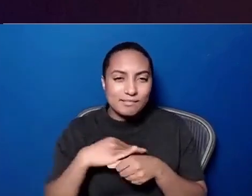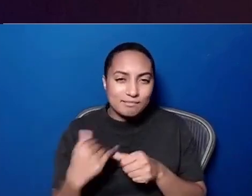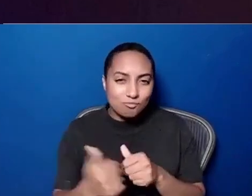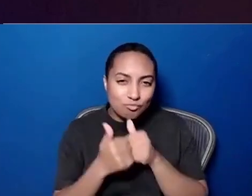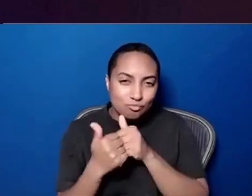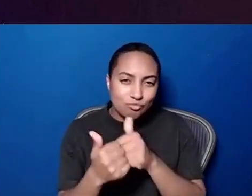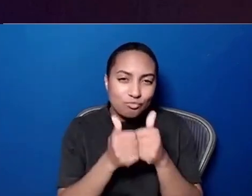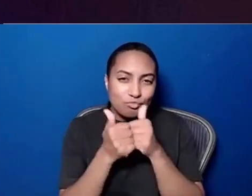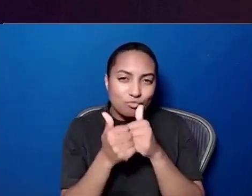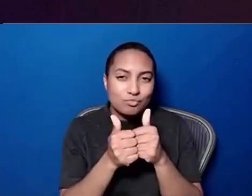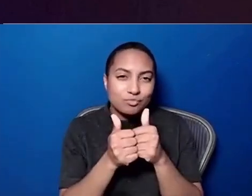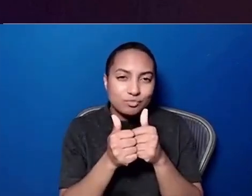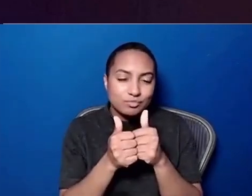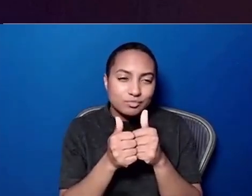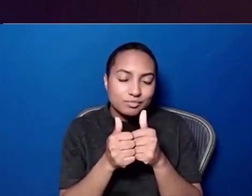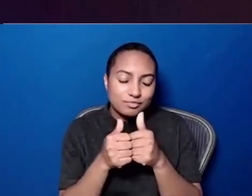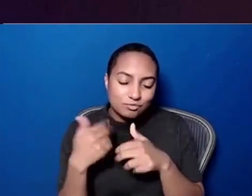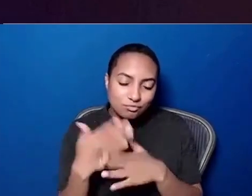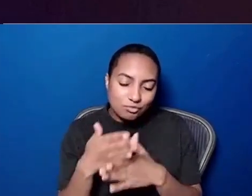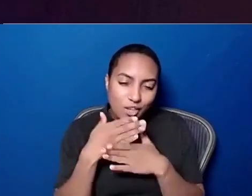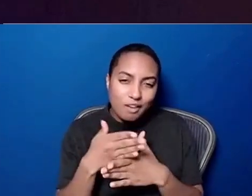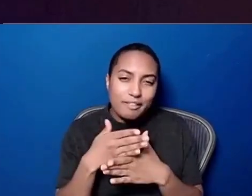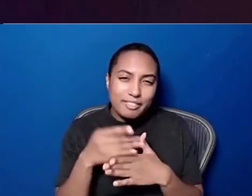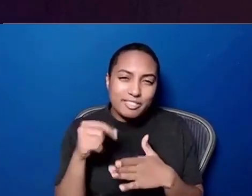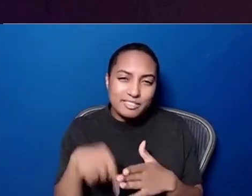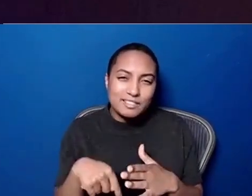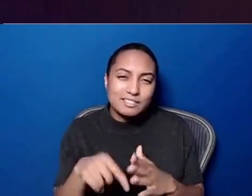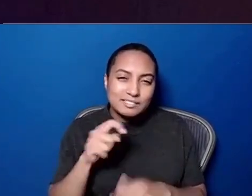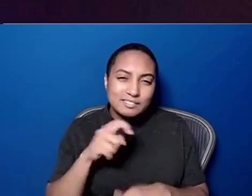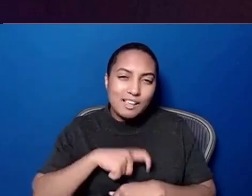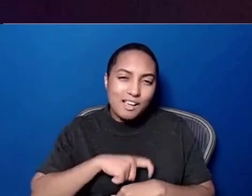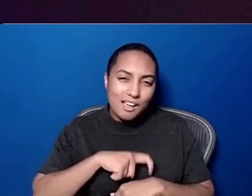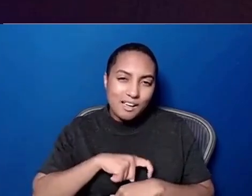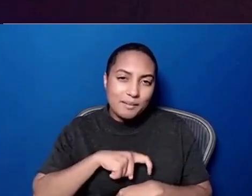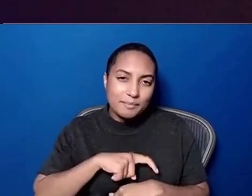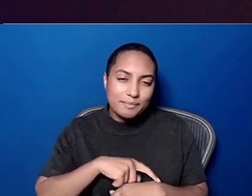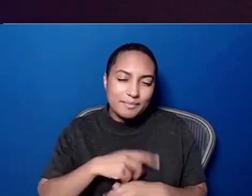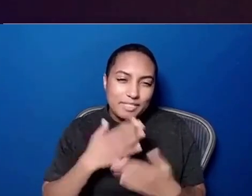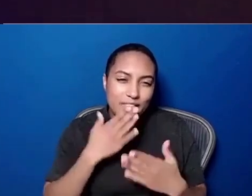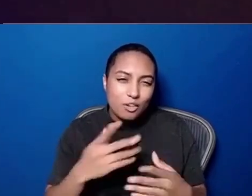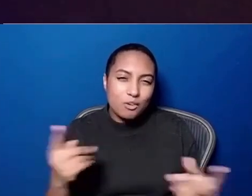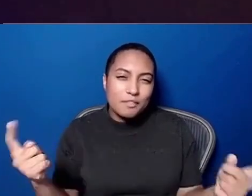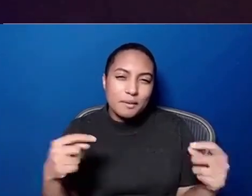here and for returning. Thank you.